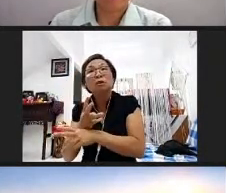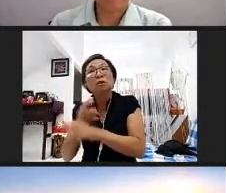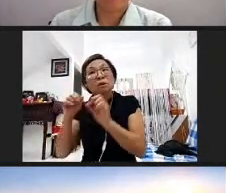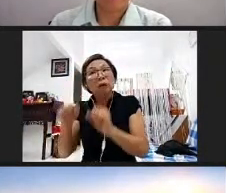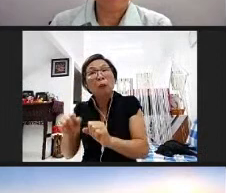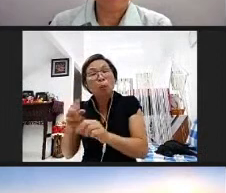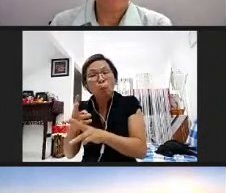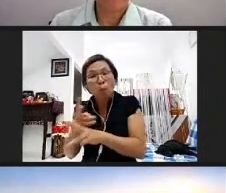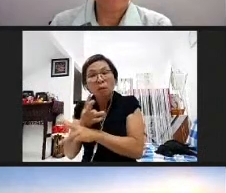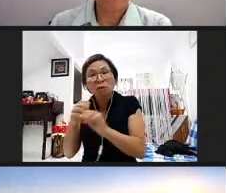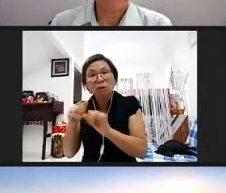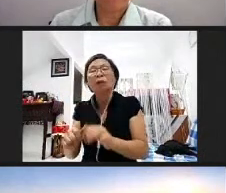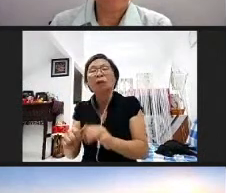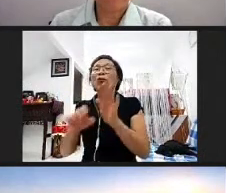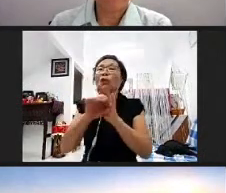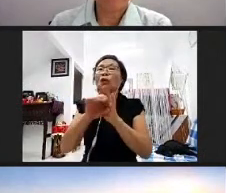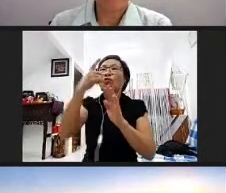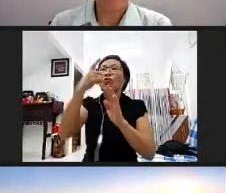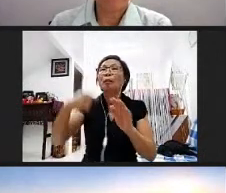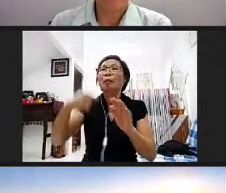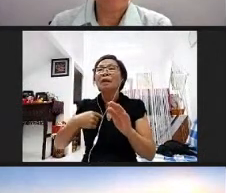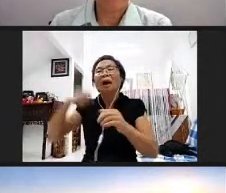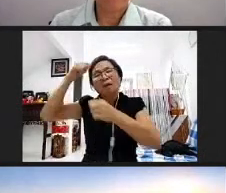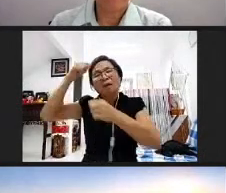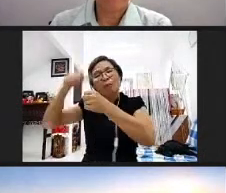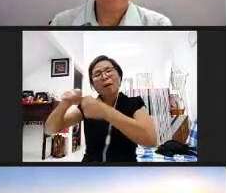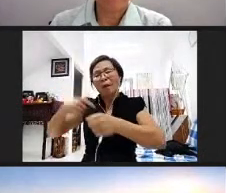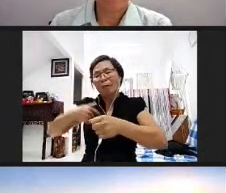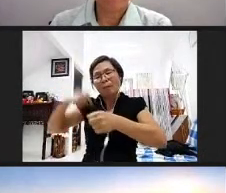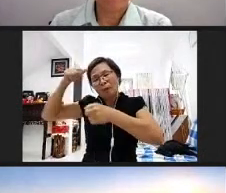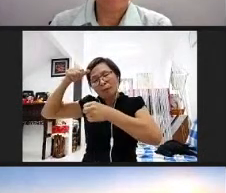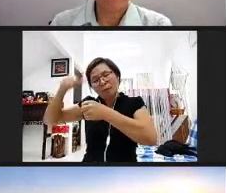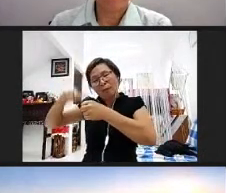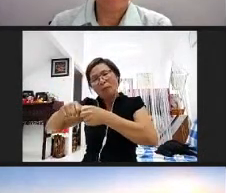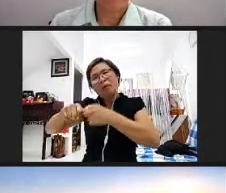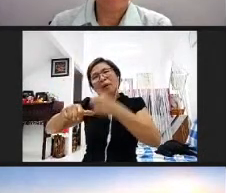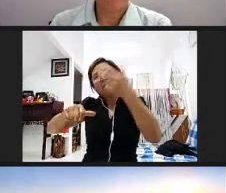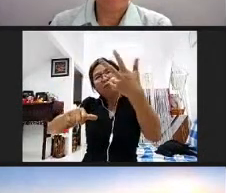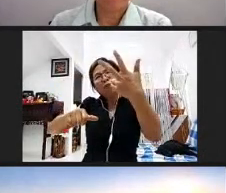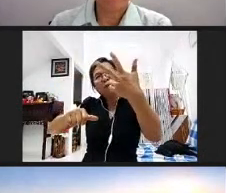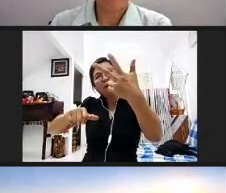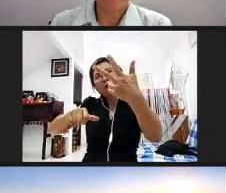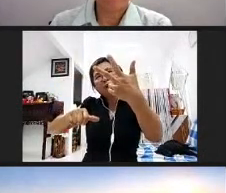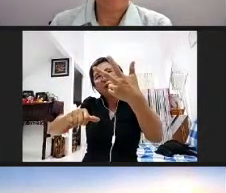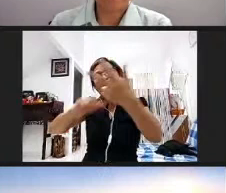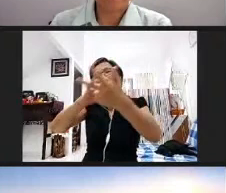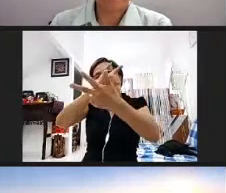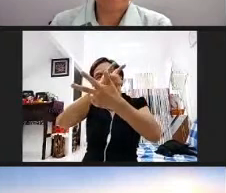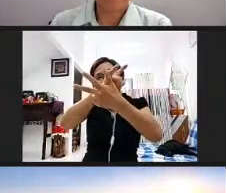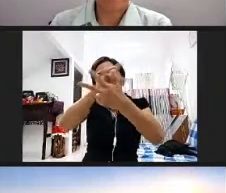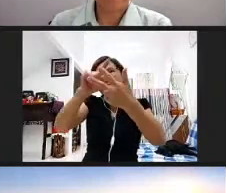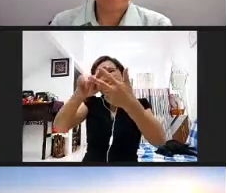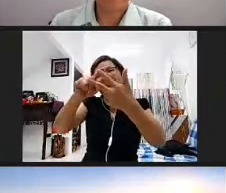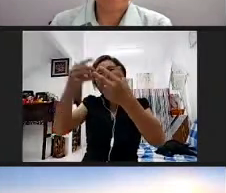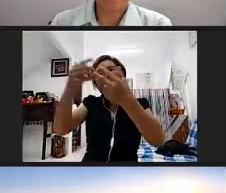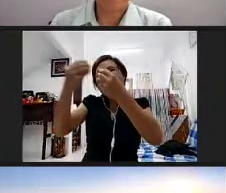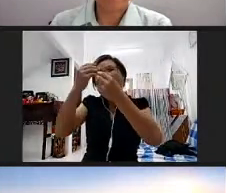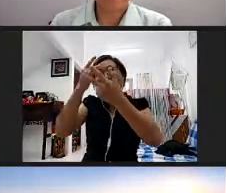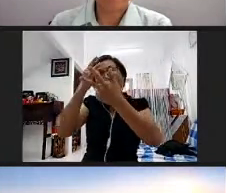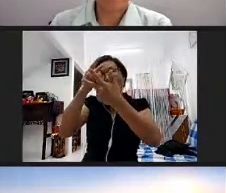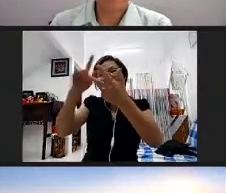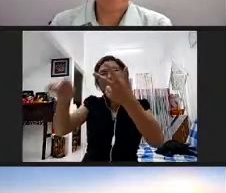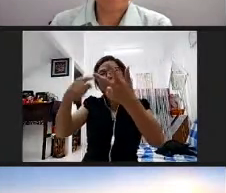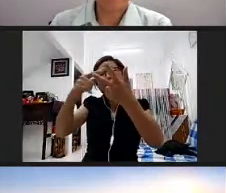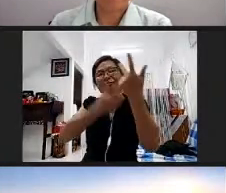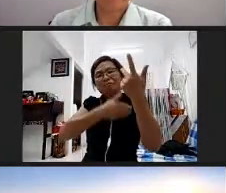worse. Like for me, at least I reminded myself, I have the triple gem to guide me. I have my mom to cook for me. Okay? I can still maintain